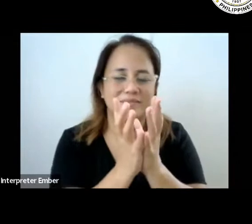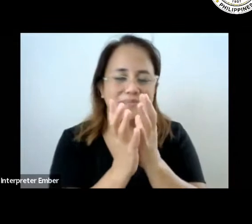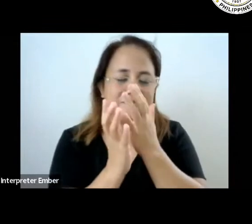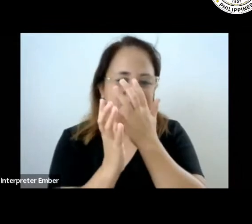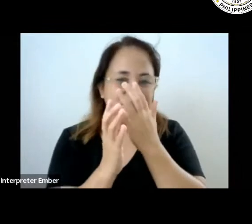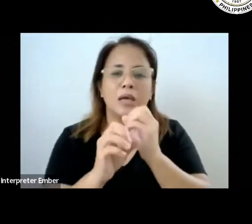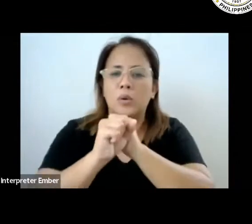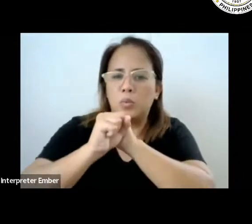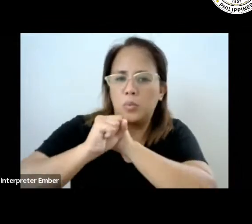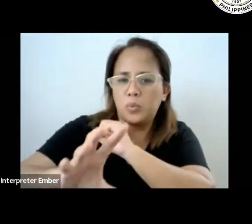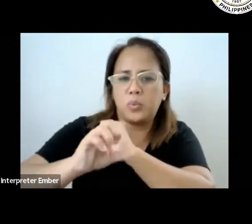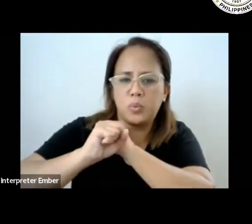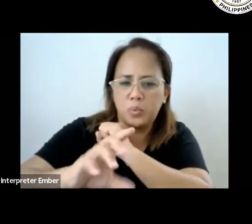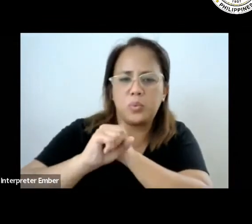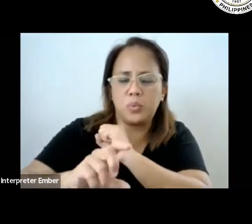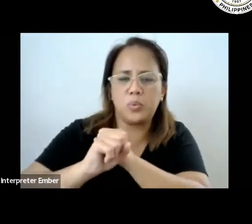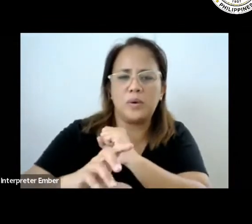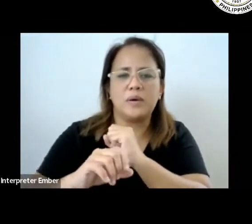advocates